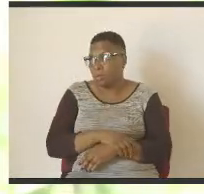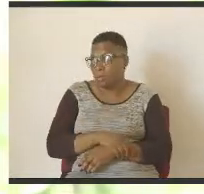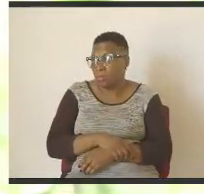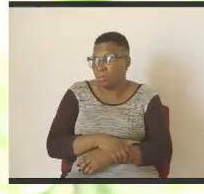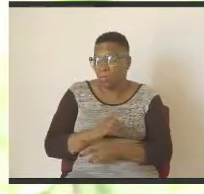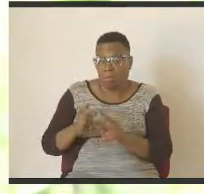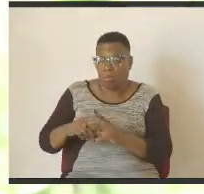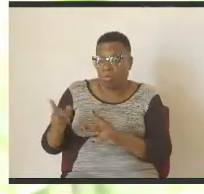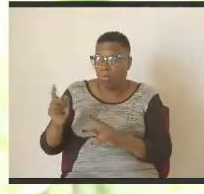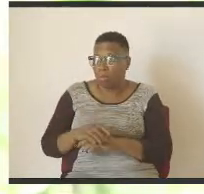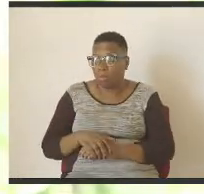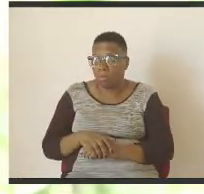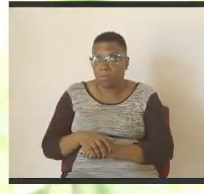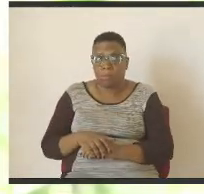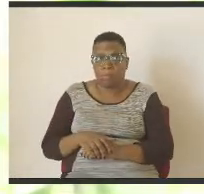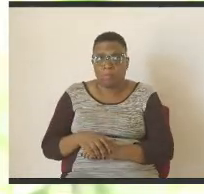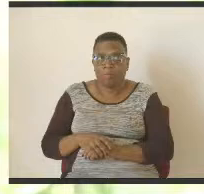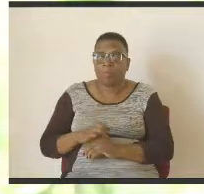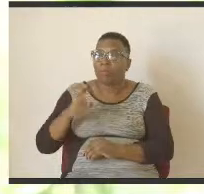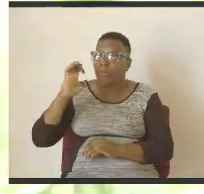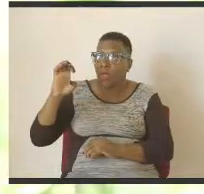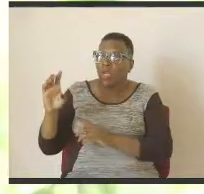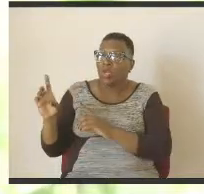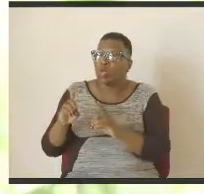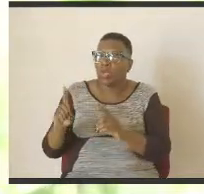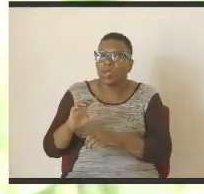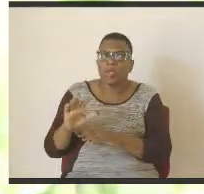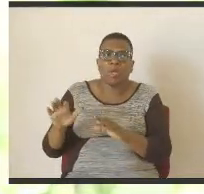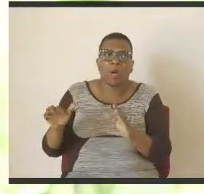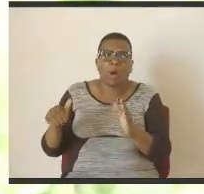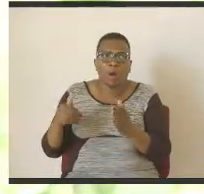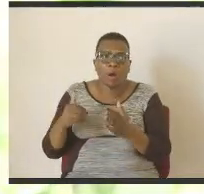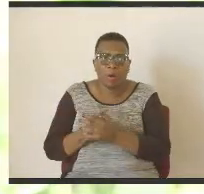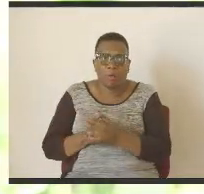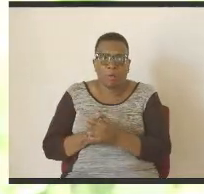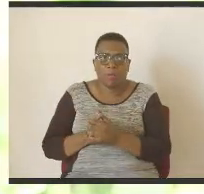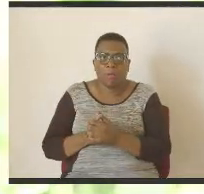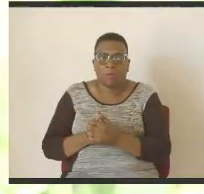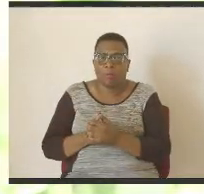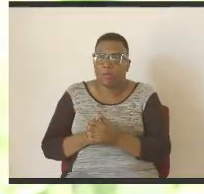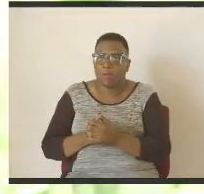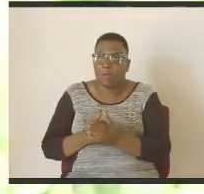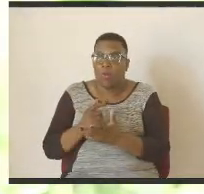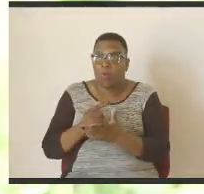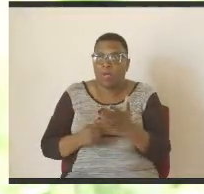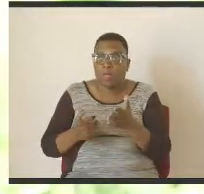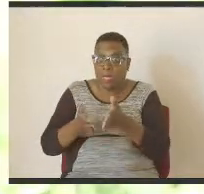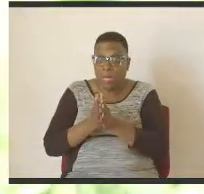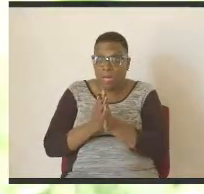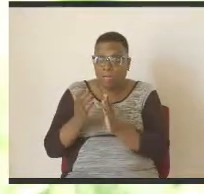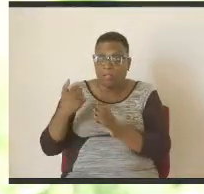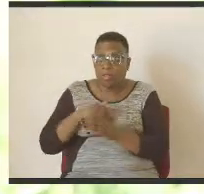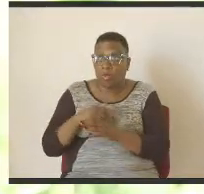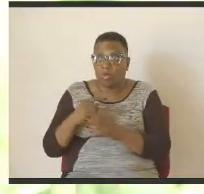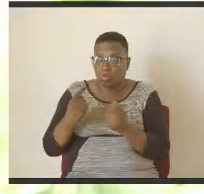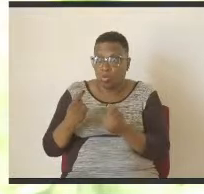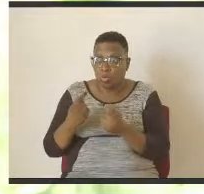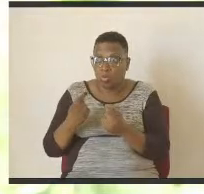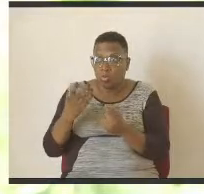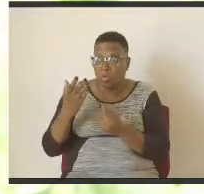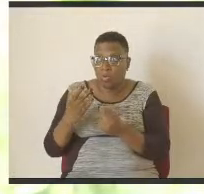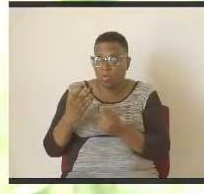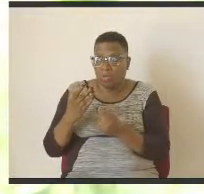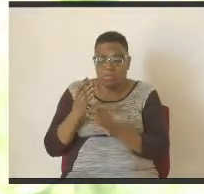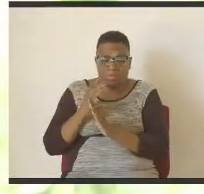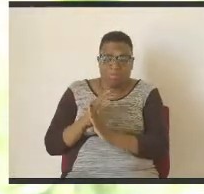He has to be God. The little things that he asked us to do, we back away from. And look at